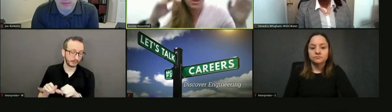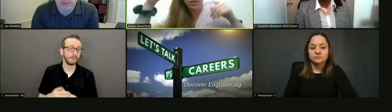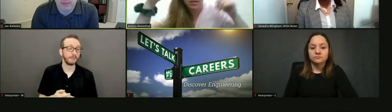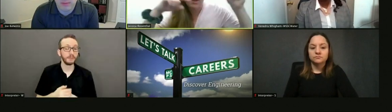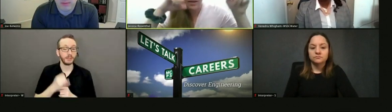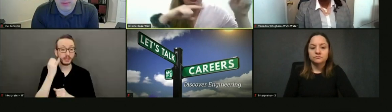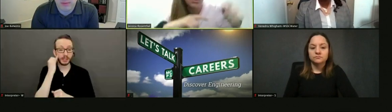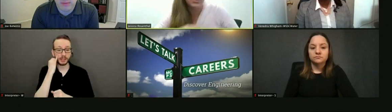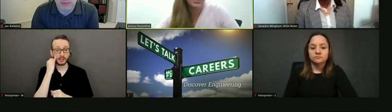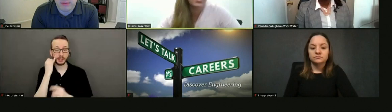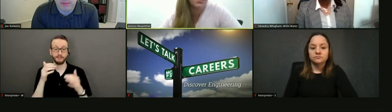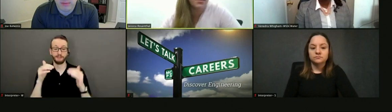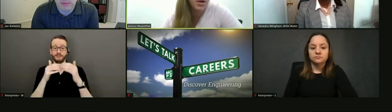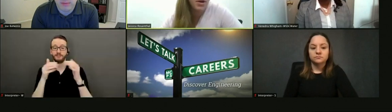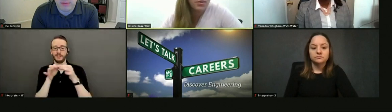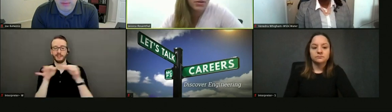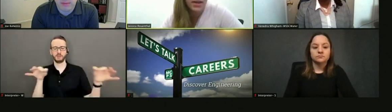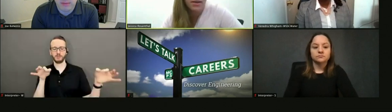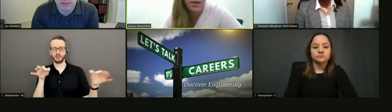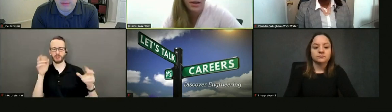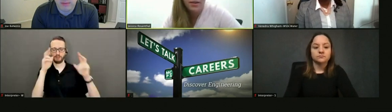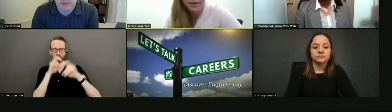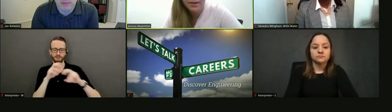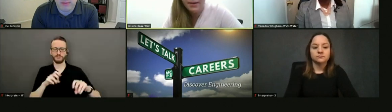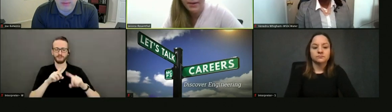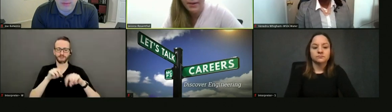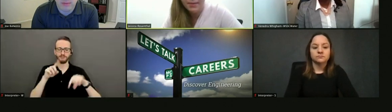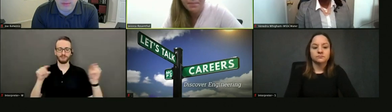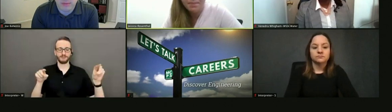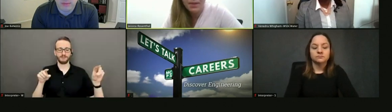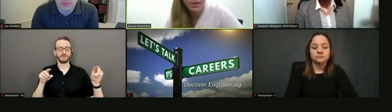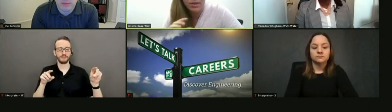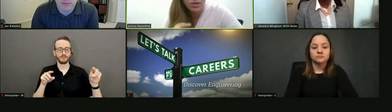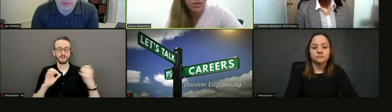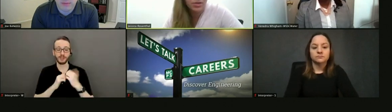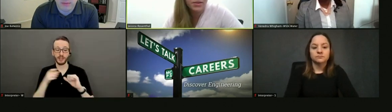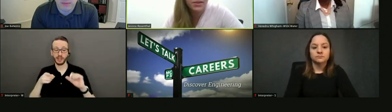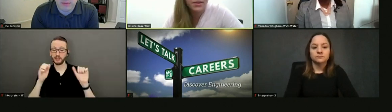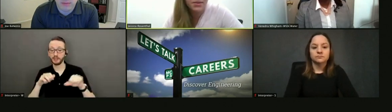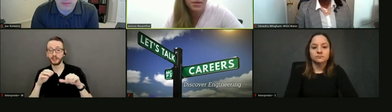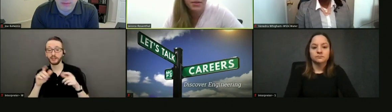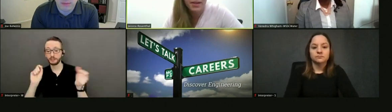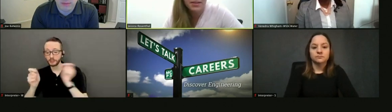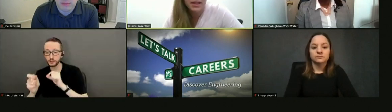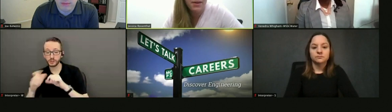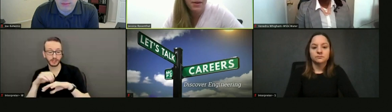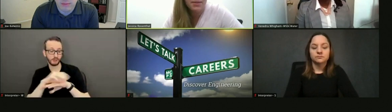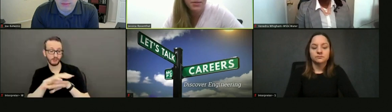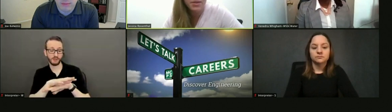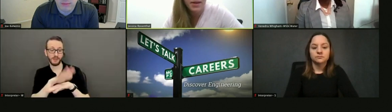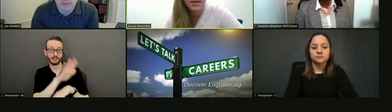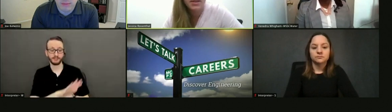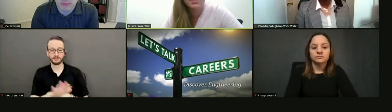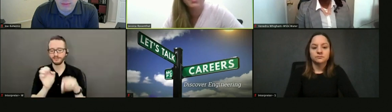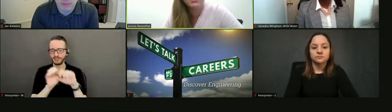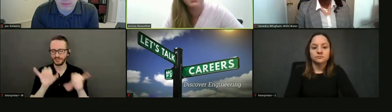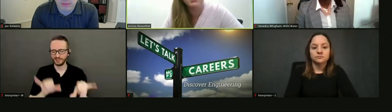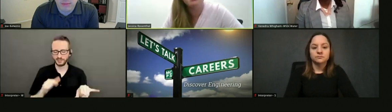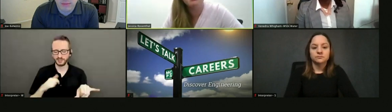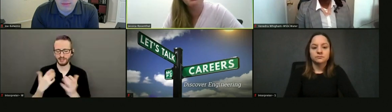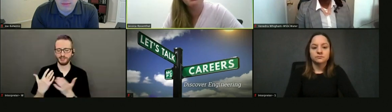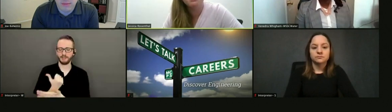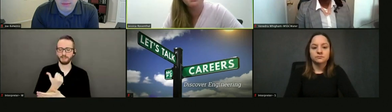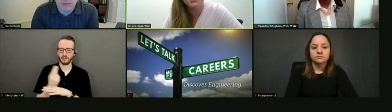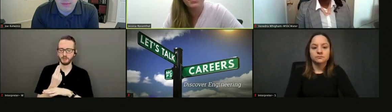something was a big equation, kind of like how you look at different variables and how they change in a system. So that's kind of how I'm using math.